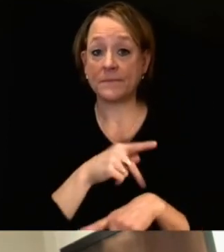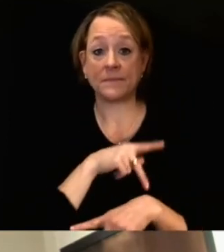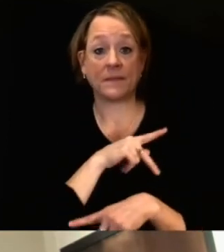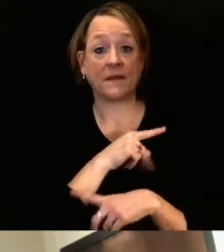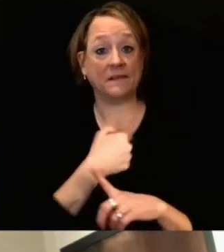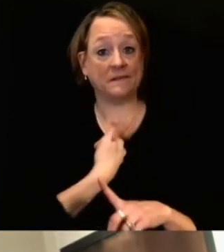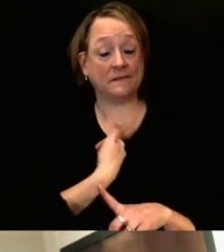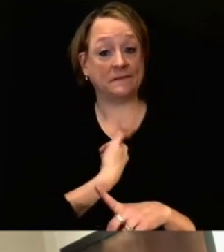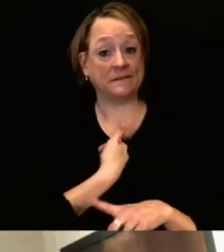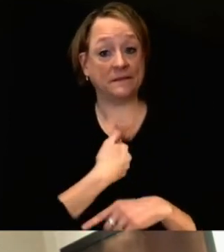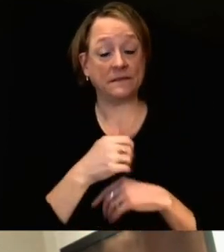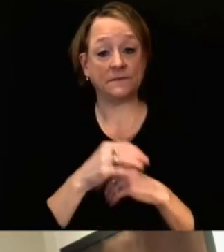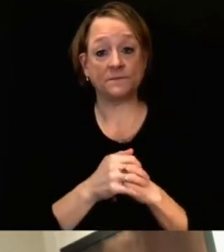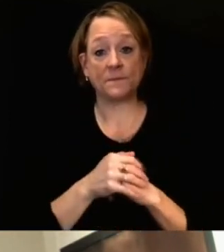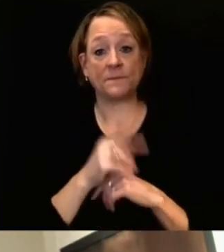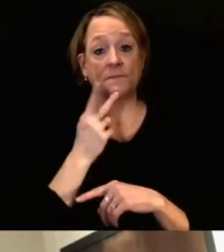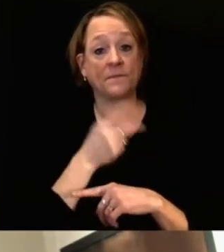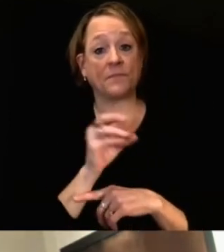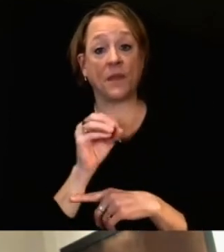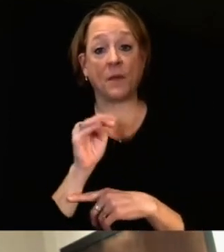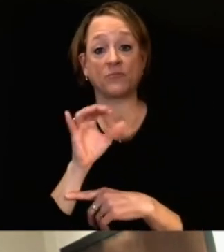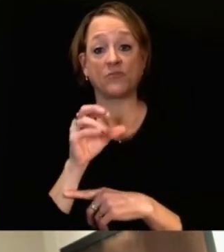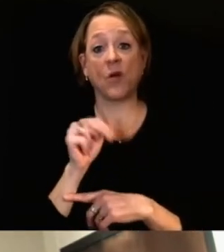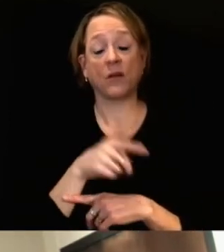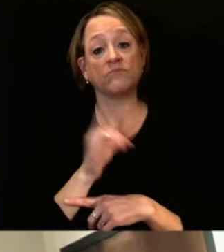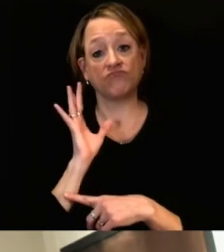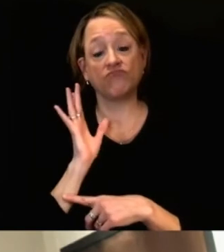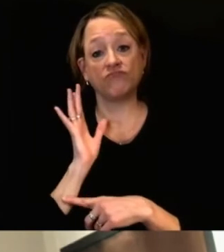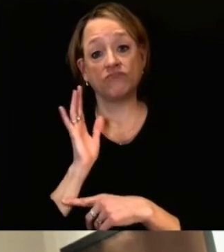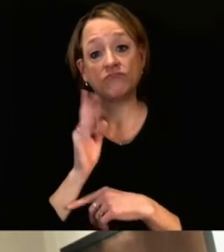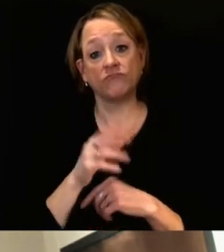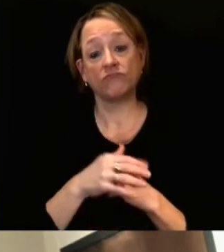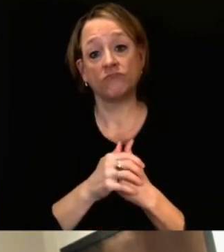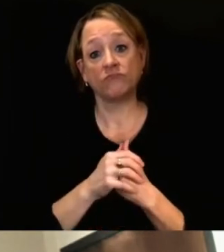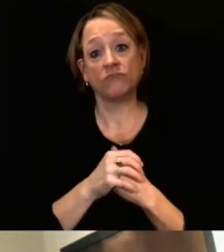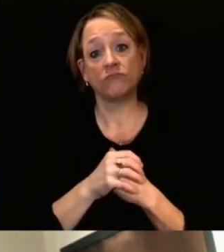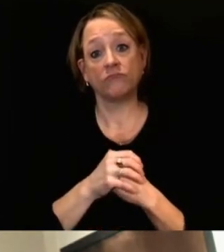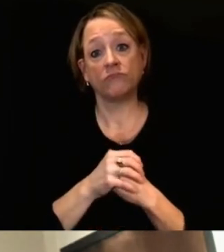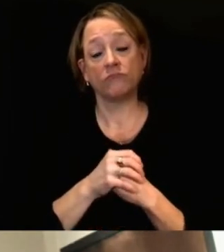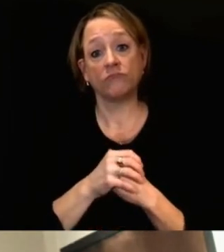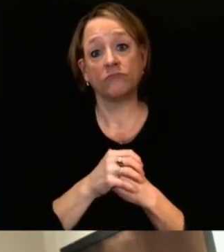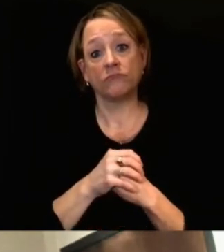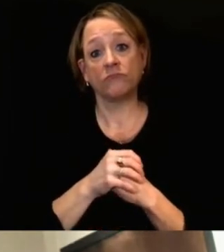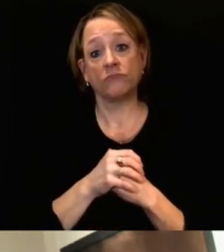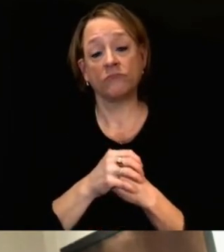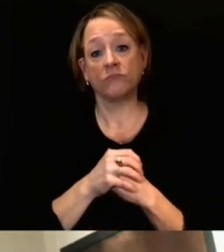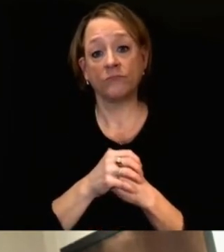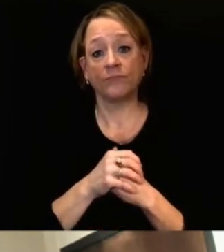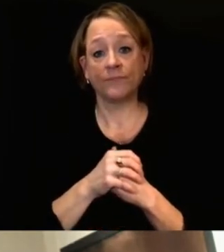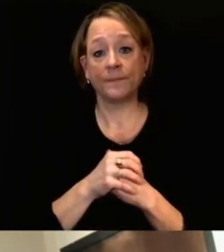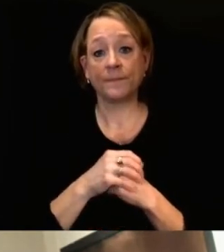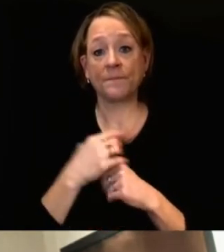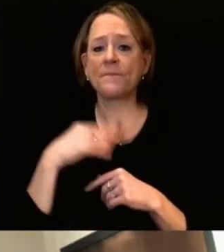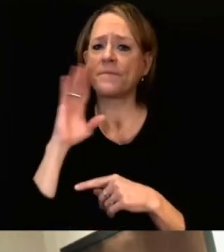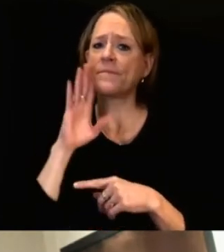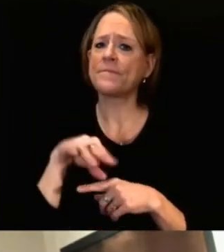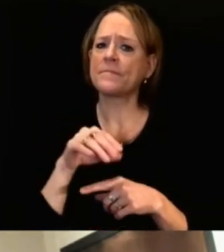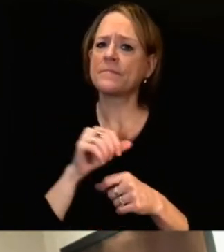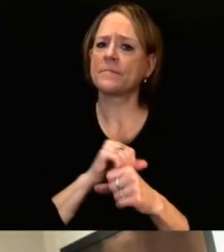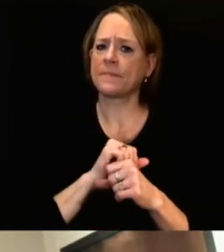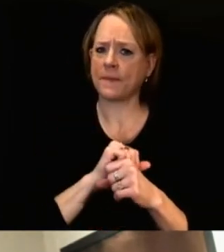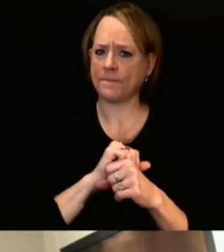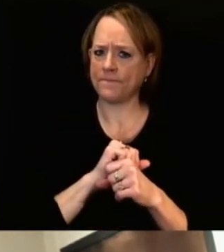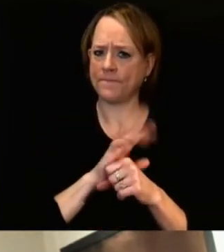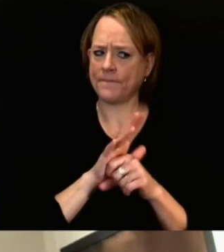the virus. We knew it was highly transmissible, much more so than flu. And to see, as these